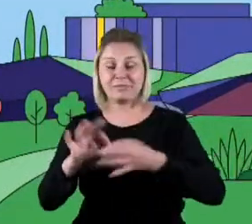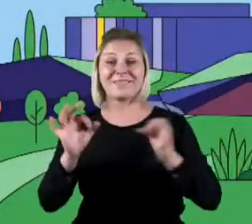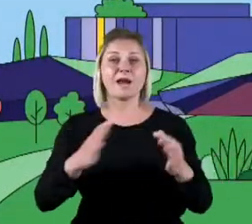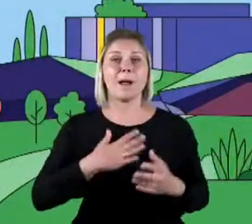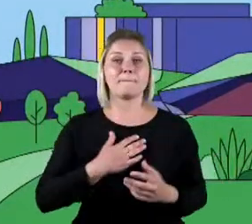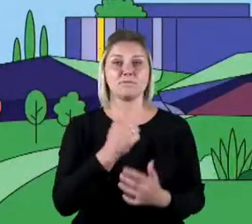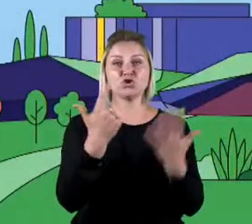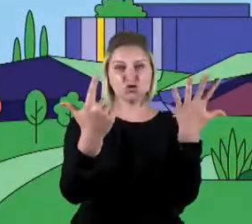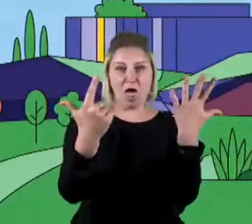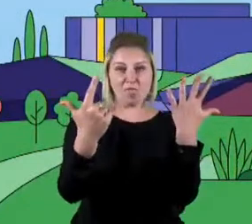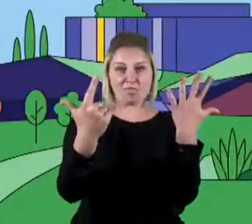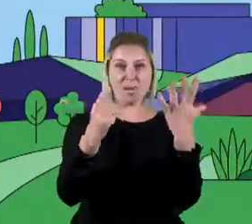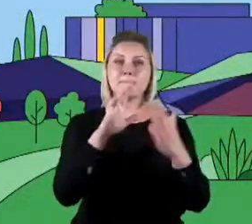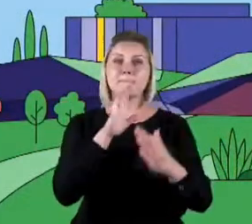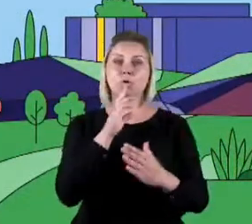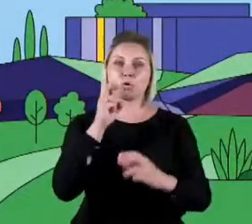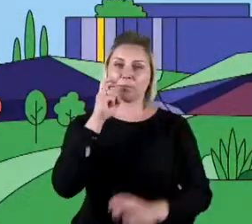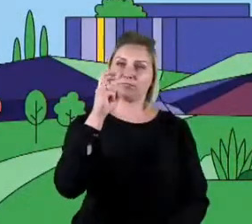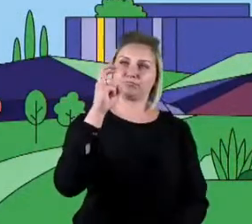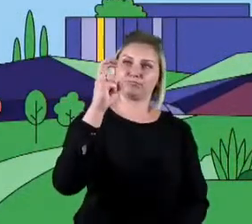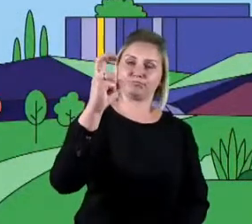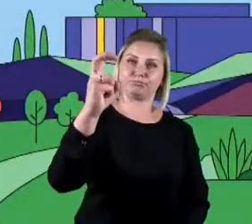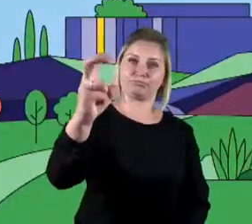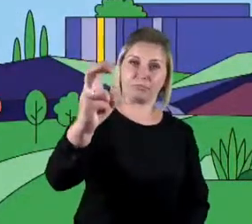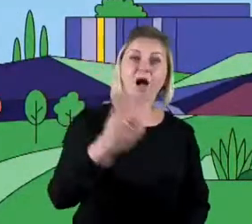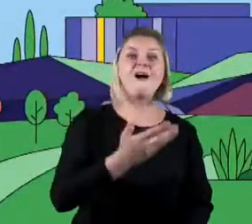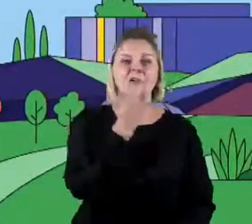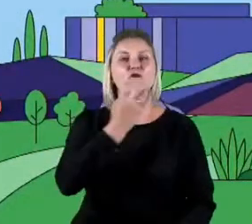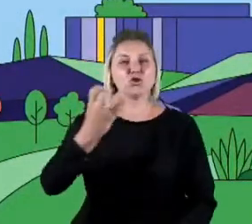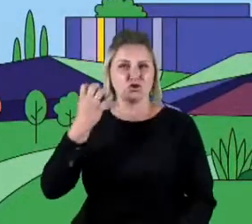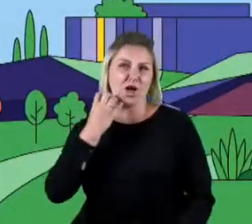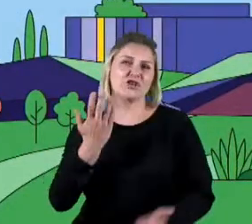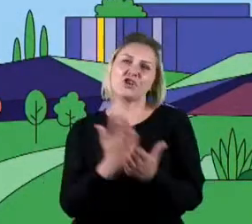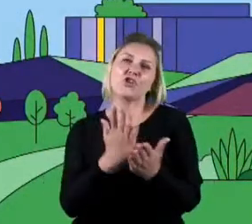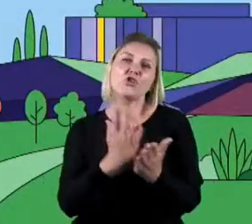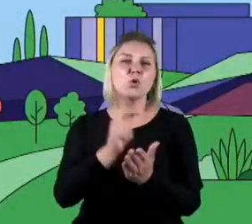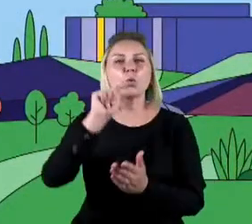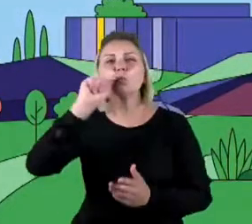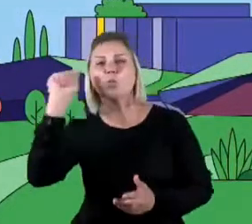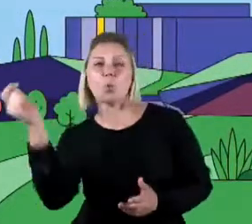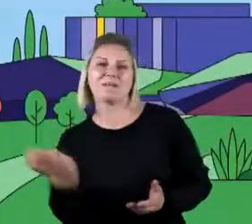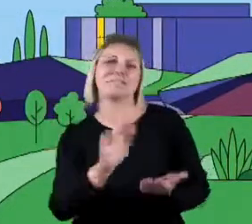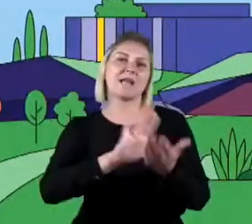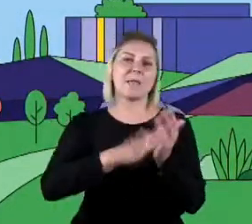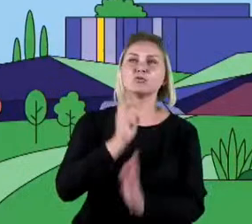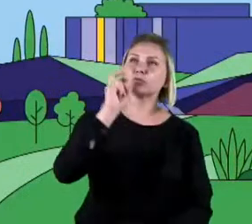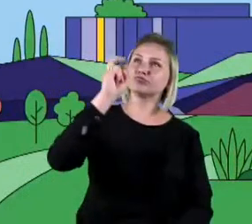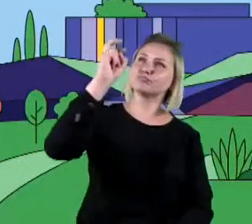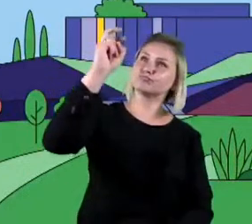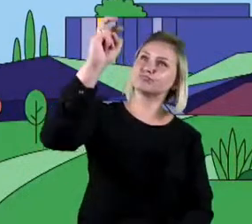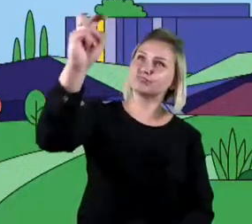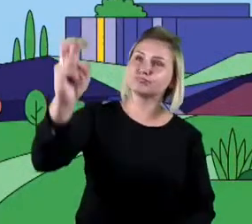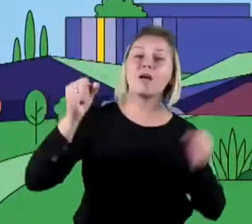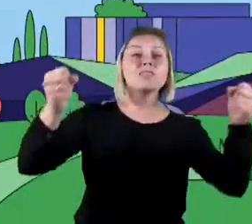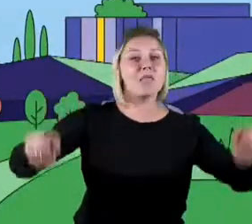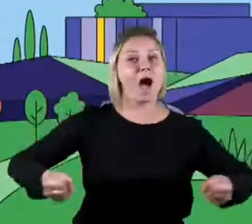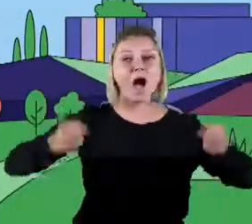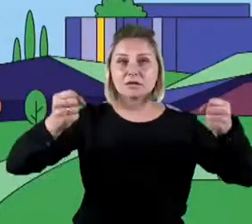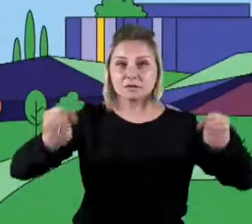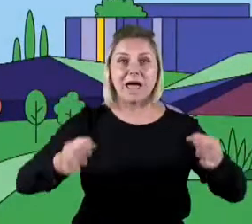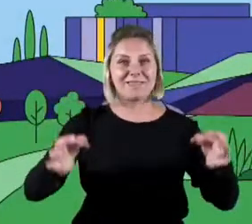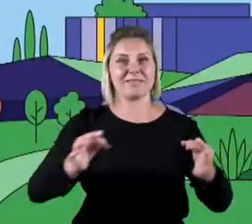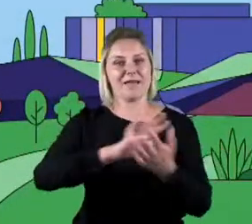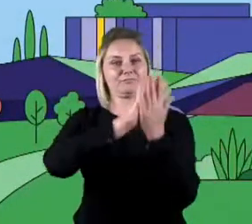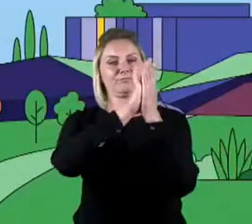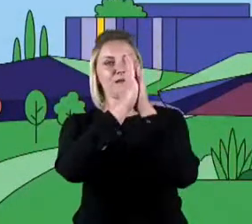have 7 of these cable cars that were used for tourist purposes, for skiing, and